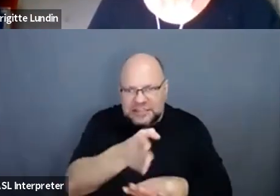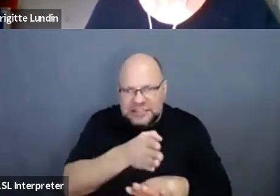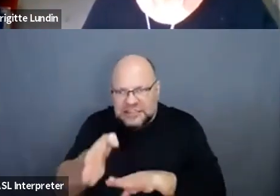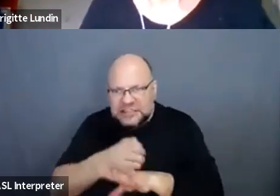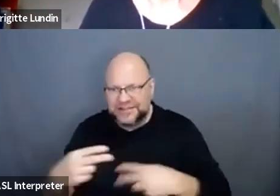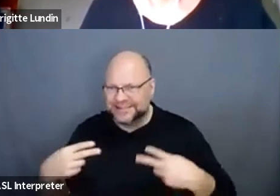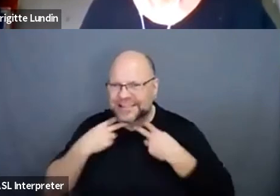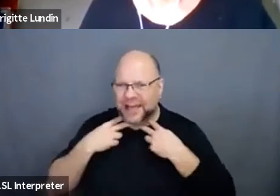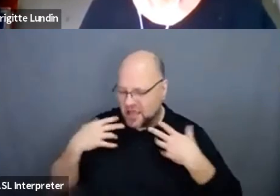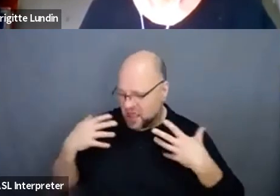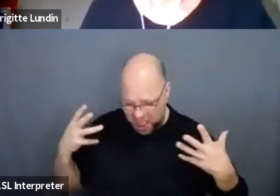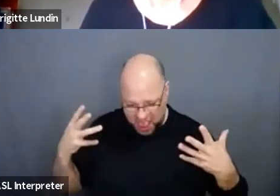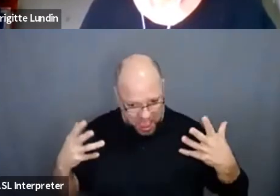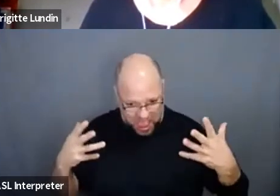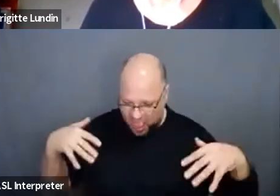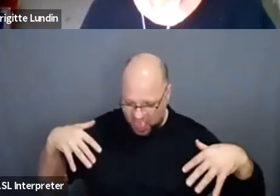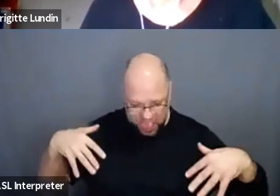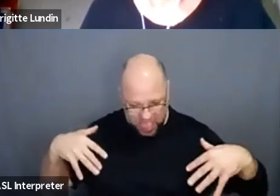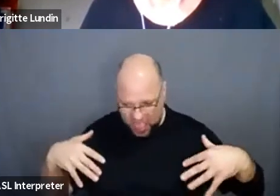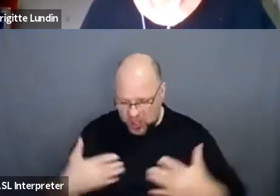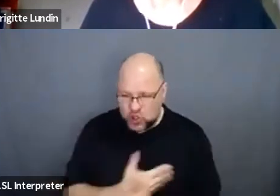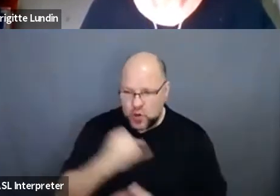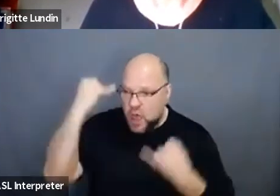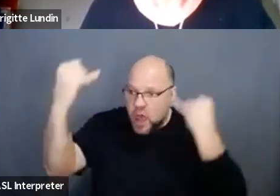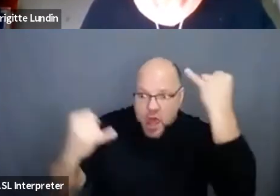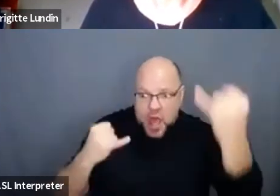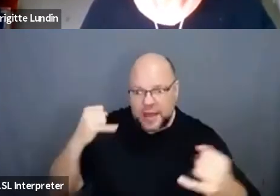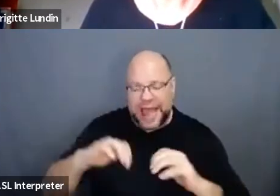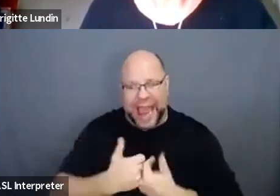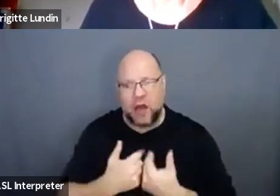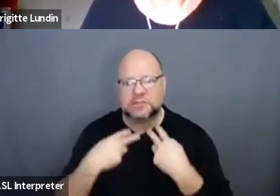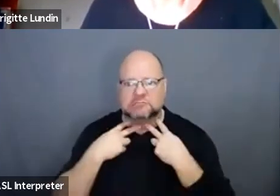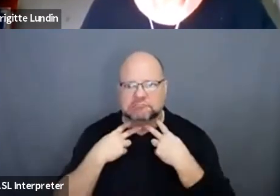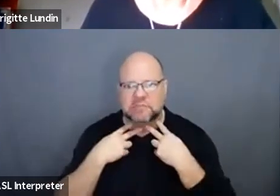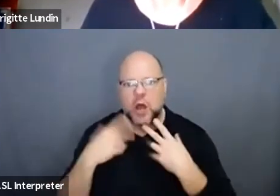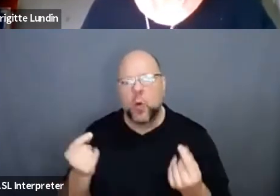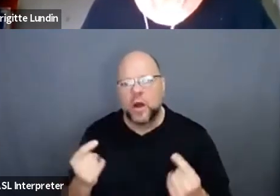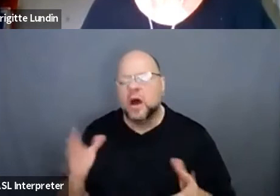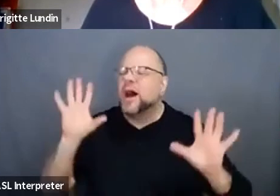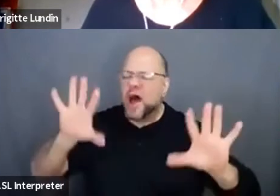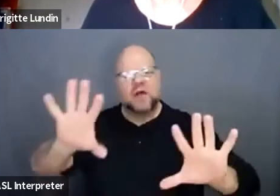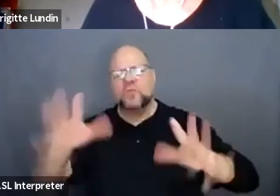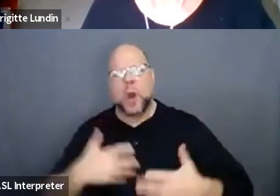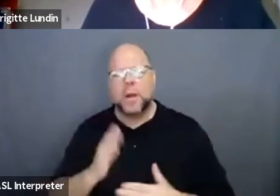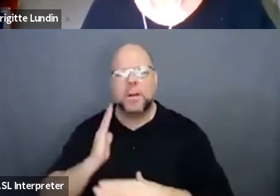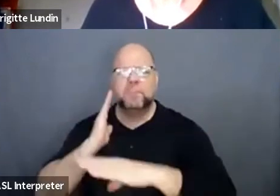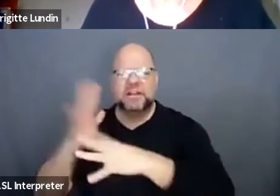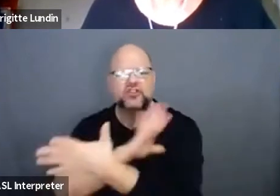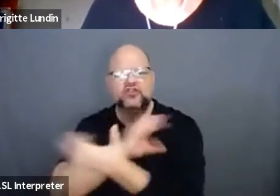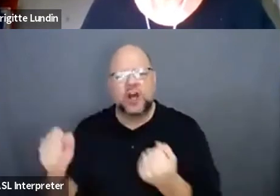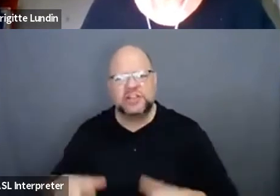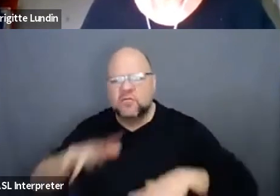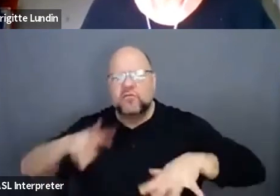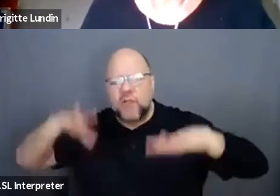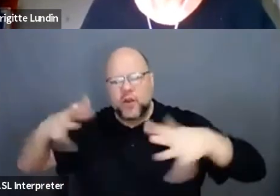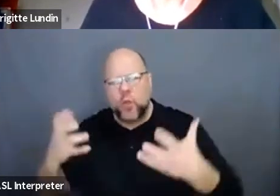time on like coming up with like these new and novel ideas. They would also always want to be like, well, if we want to prevent destruction and flooding,